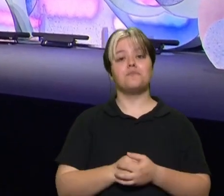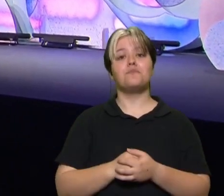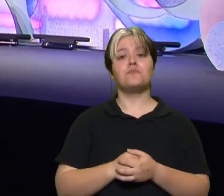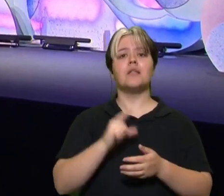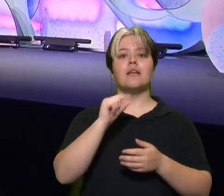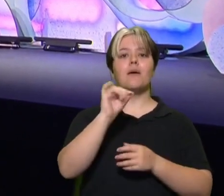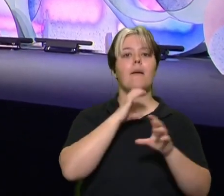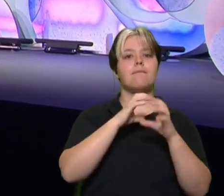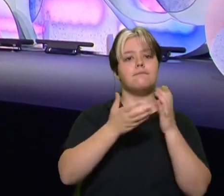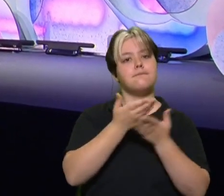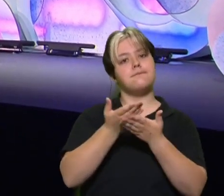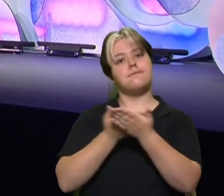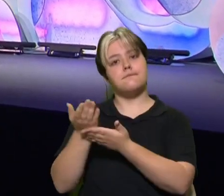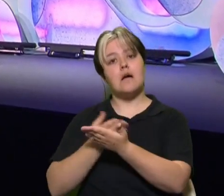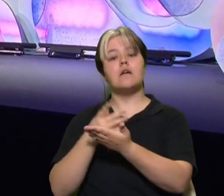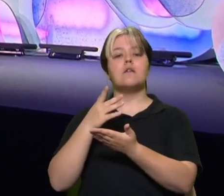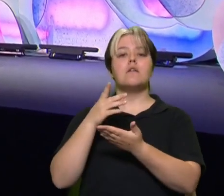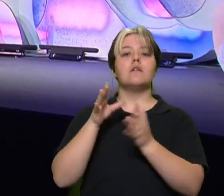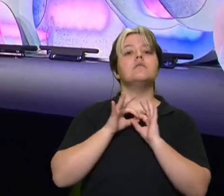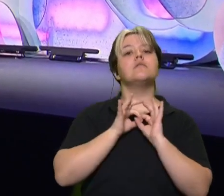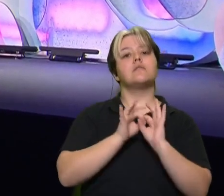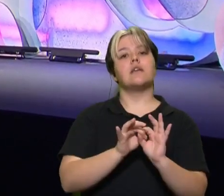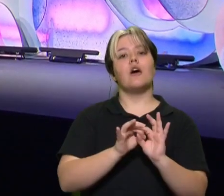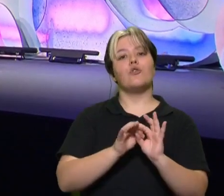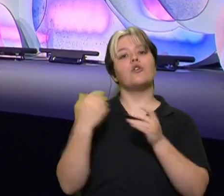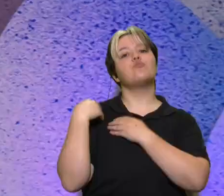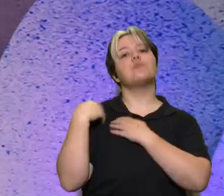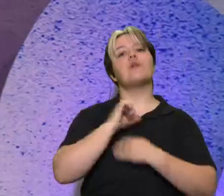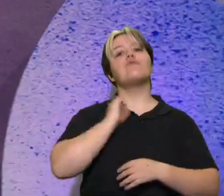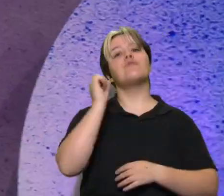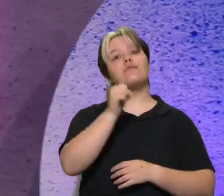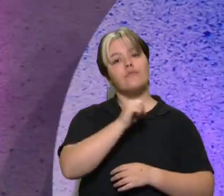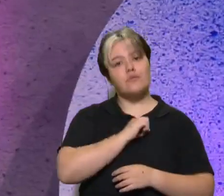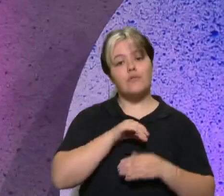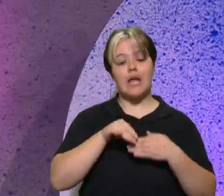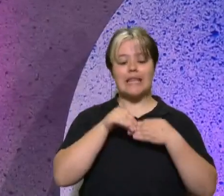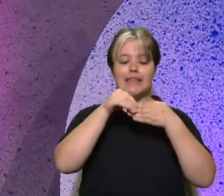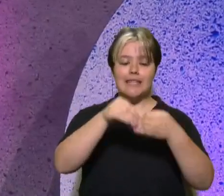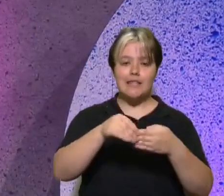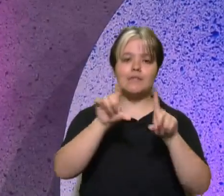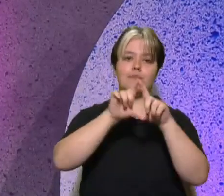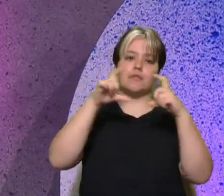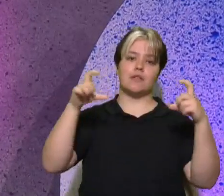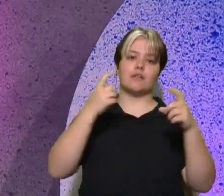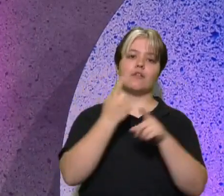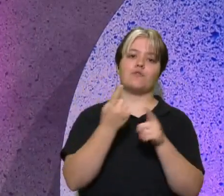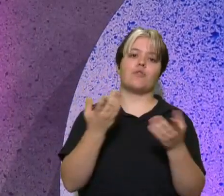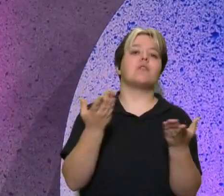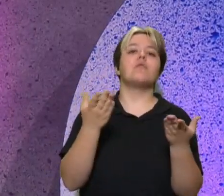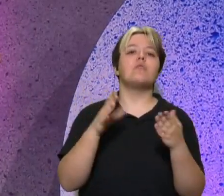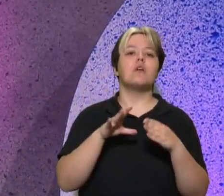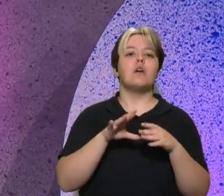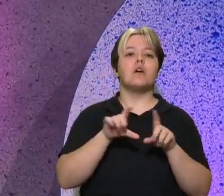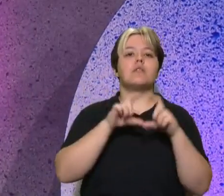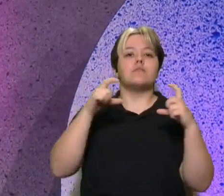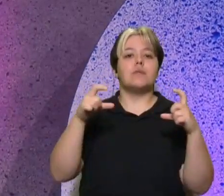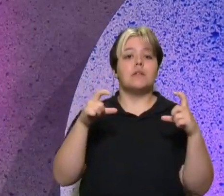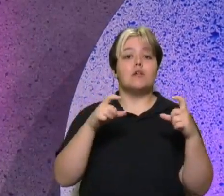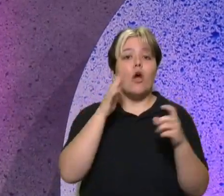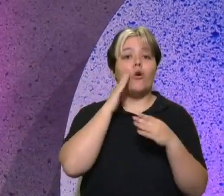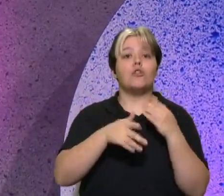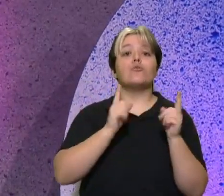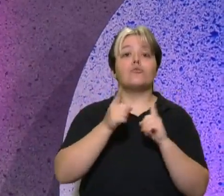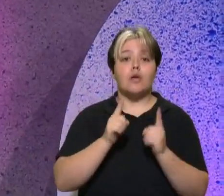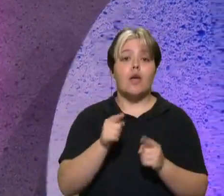international trade, public debt impact. And we also talked about our responsibility as businessmen,